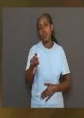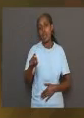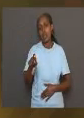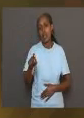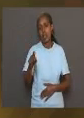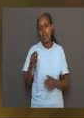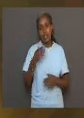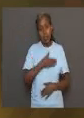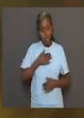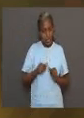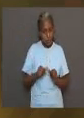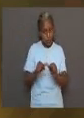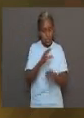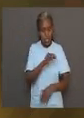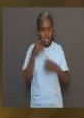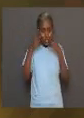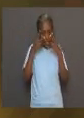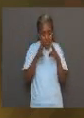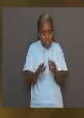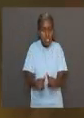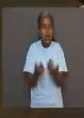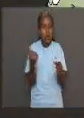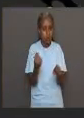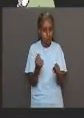Please go ahead and see how you do.